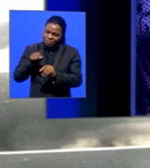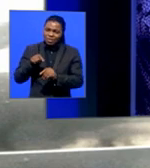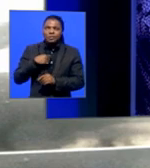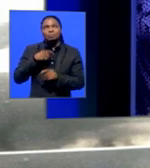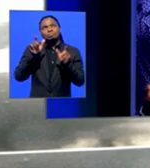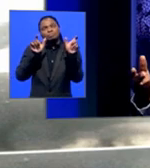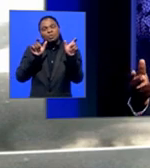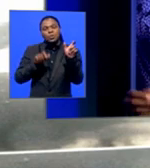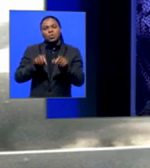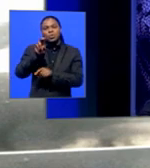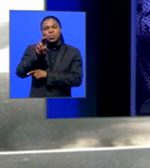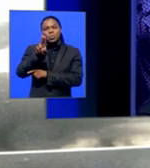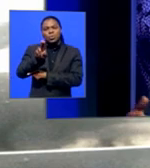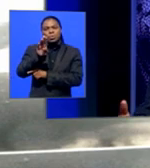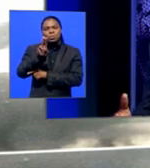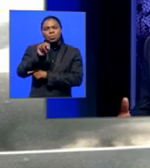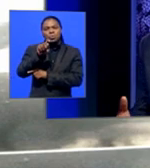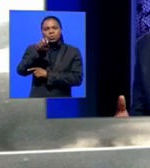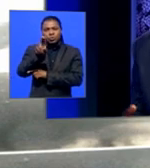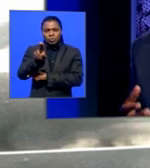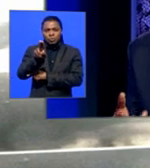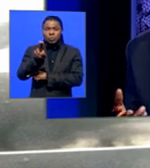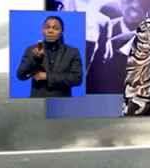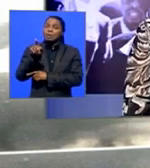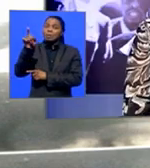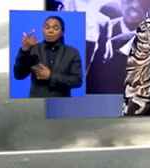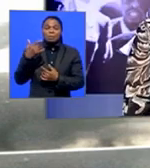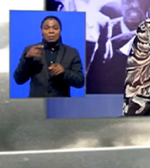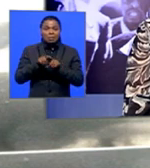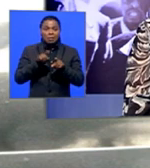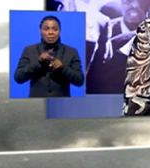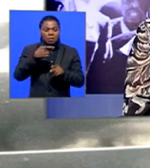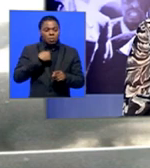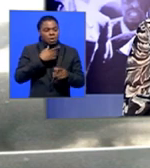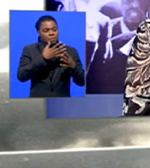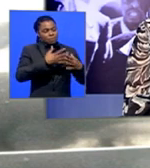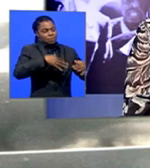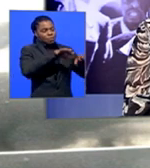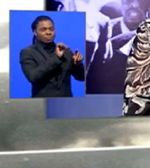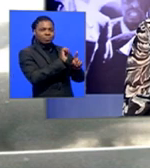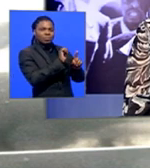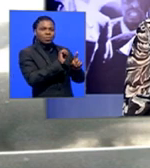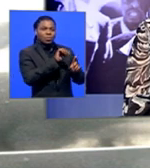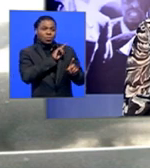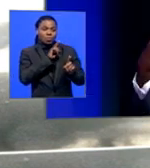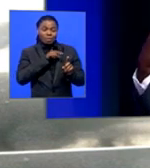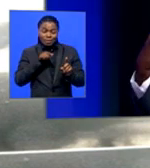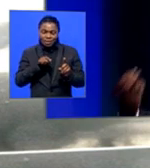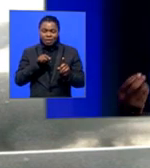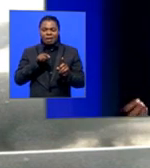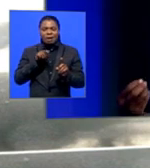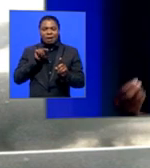something called Ubuntu. Fortunately, the Research Council honored Madiba in his program of restoration of values of Ubuntu, because Ubuntu is our